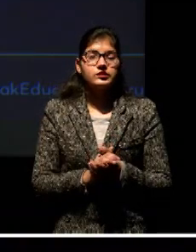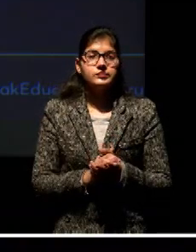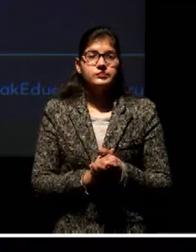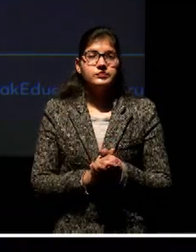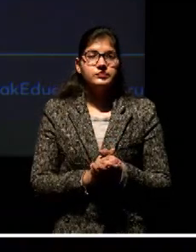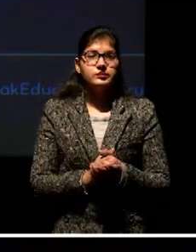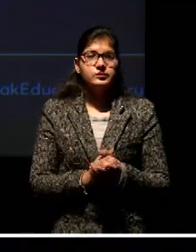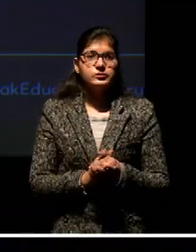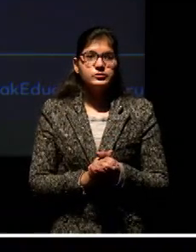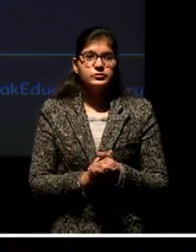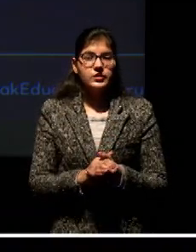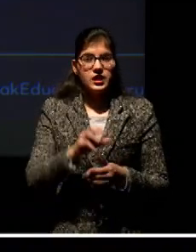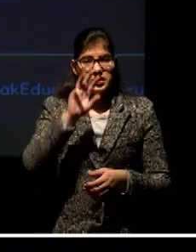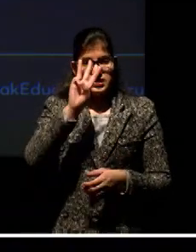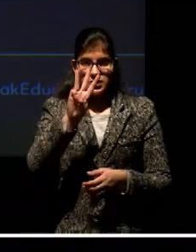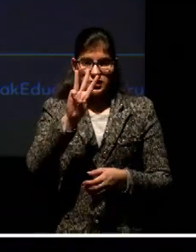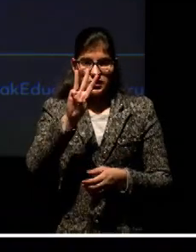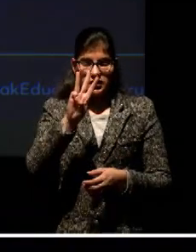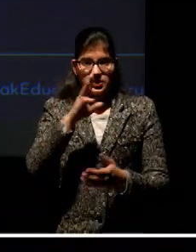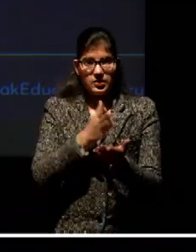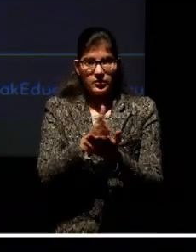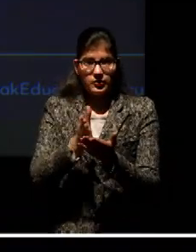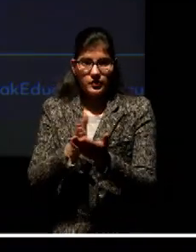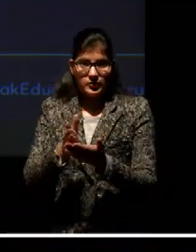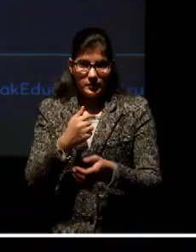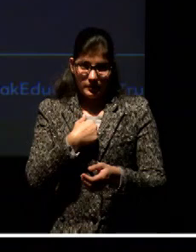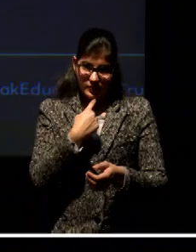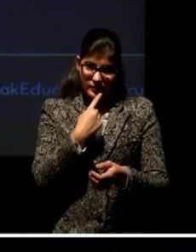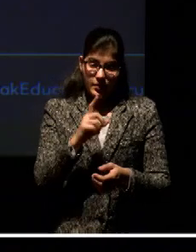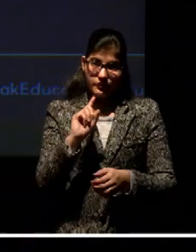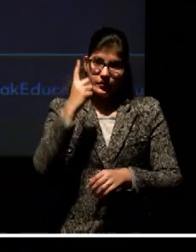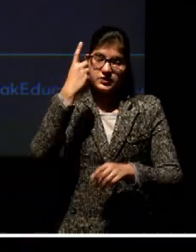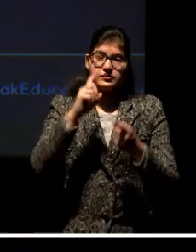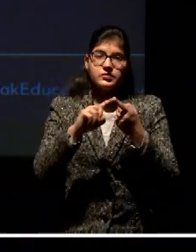on. There are three things which I would like to emphasize. Firstly,